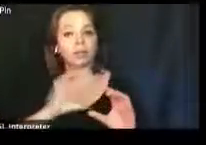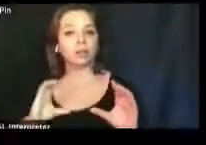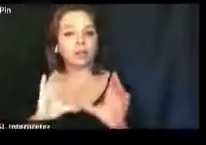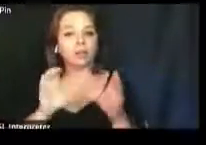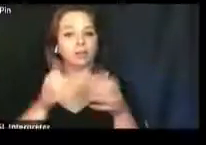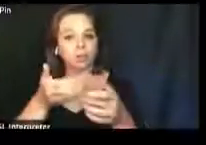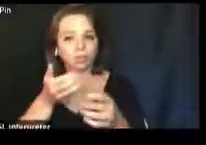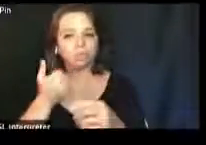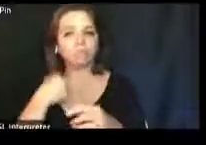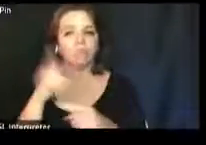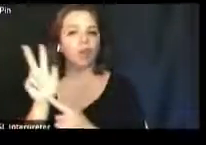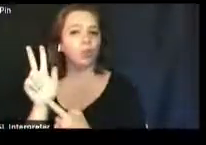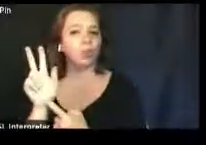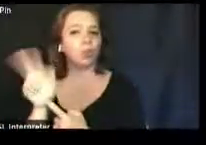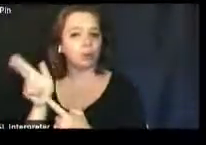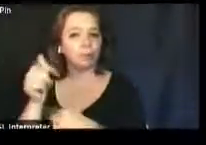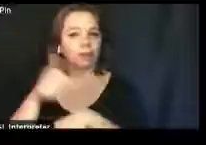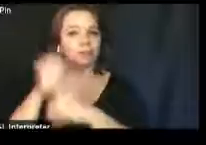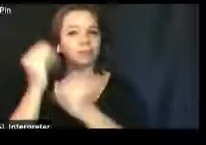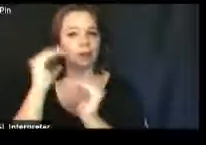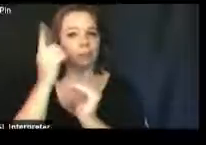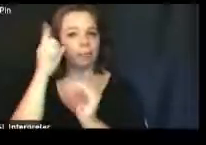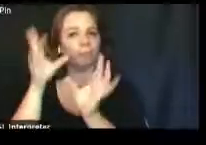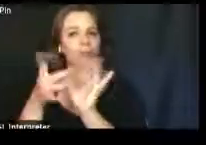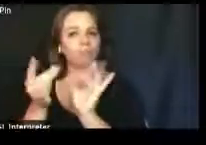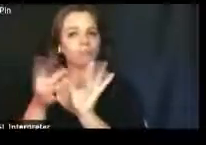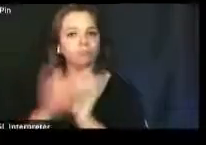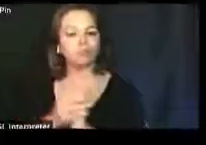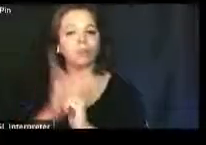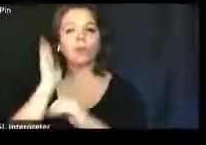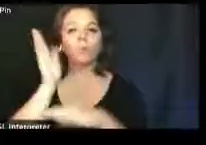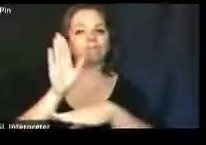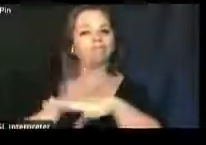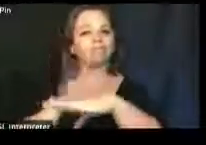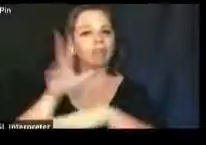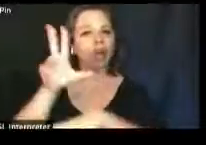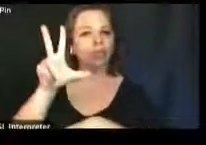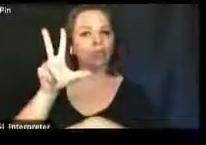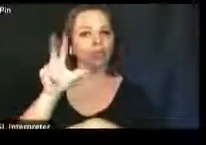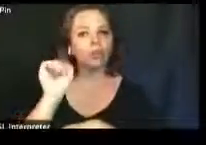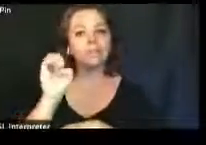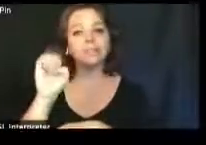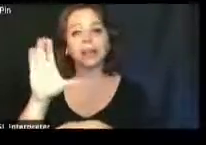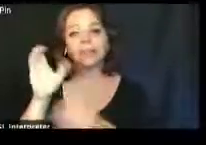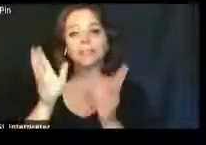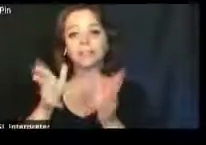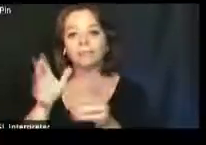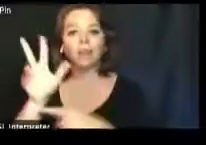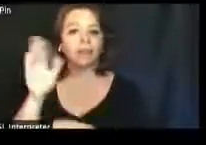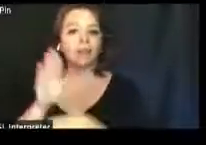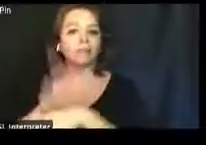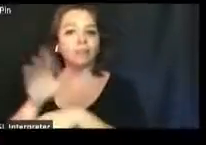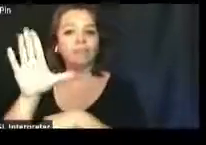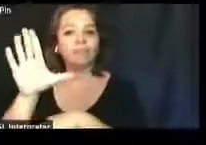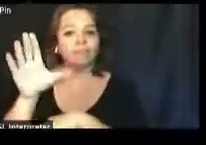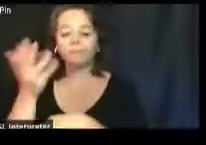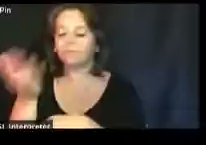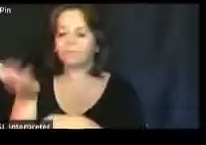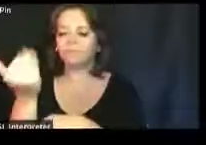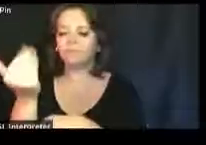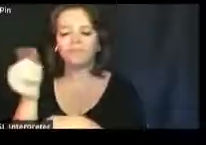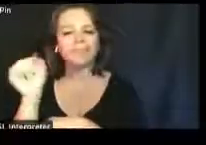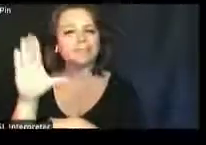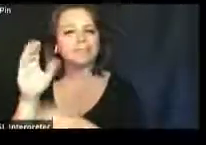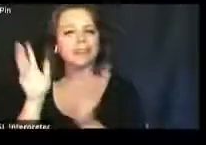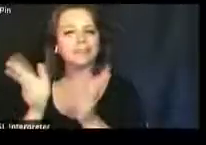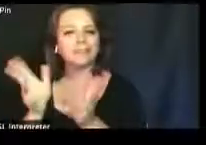limit. There will be a warning at 30 seconds and 15 seconds remaining. It is the Commission's goal to